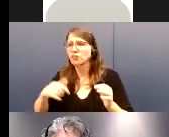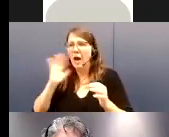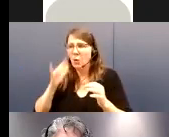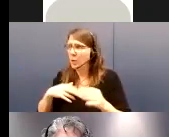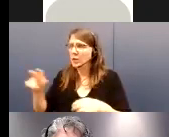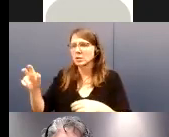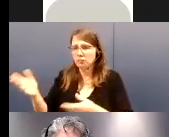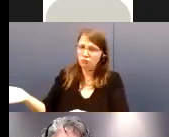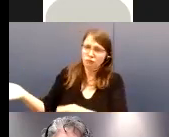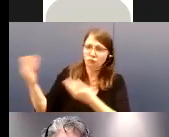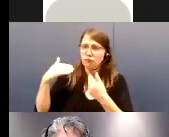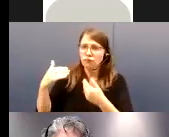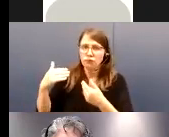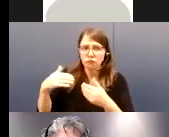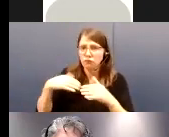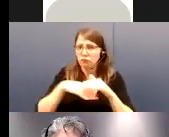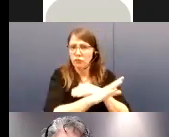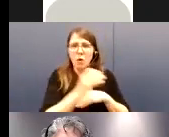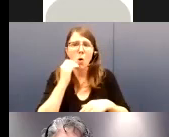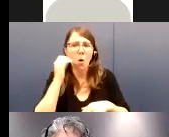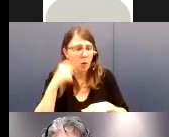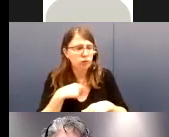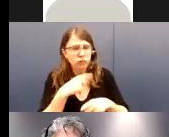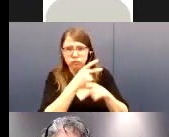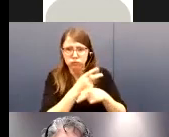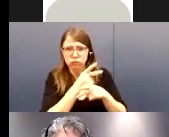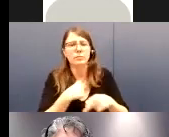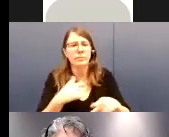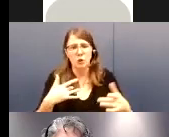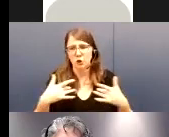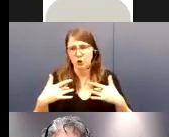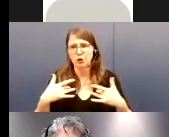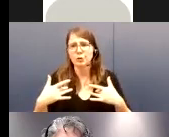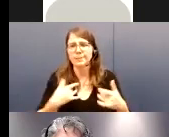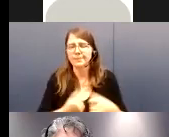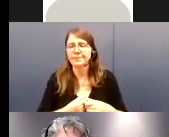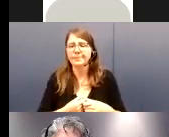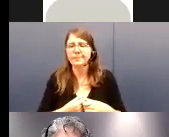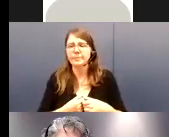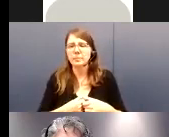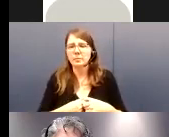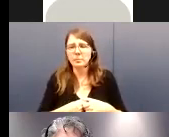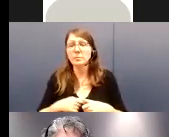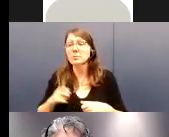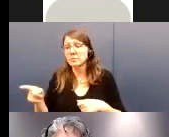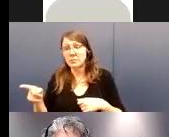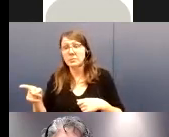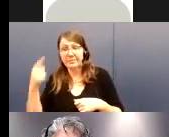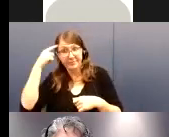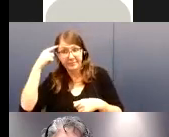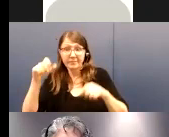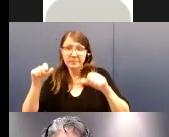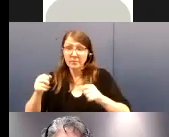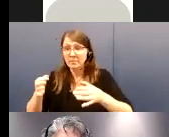them. I'm really concerned. And there was a capacity issue. So the adult, the parent did not participate.